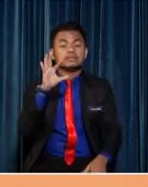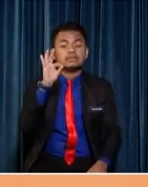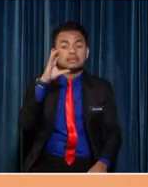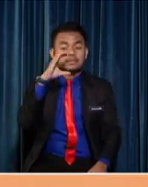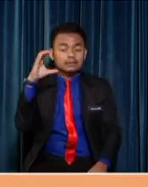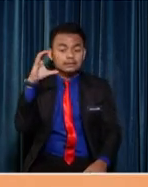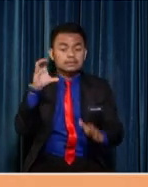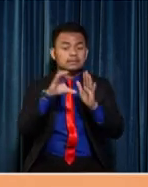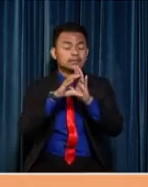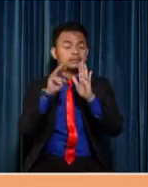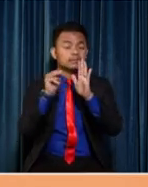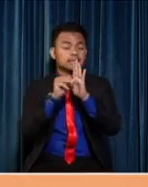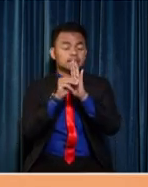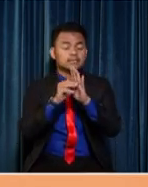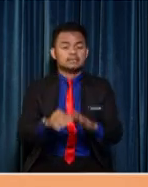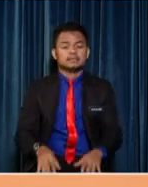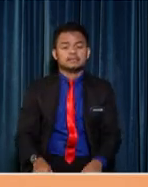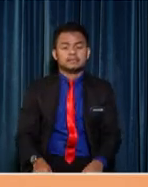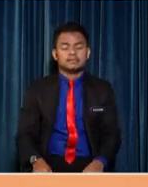900 centimeters.